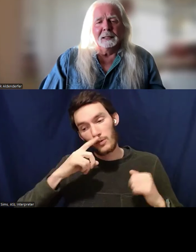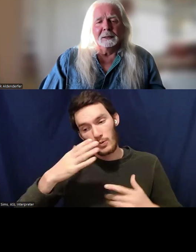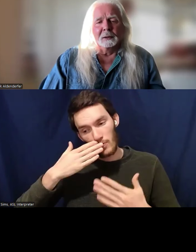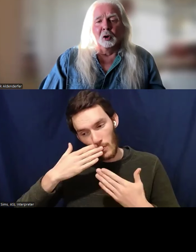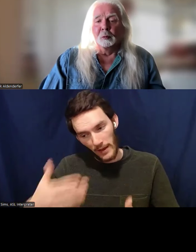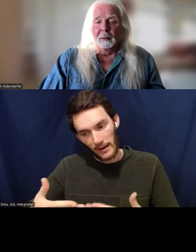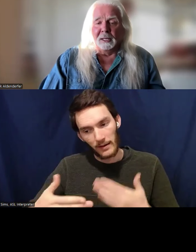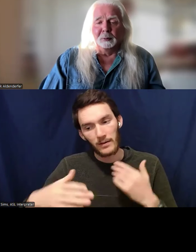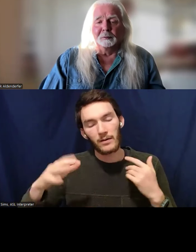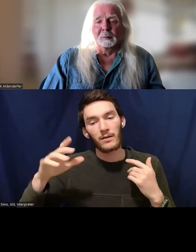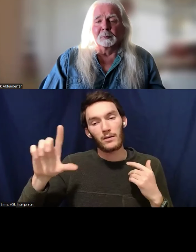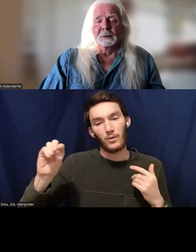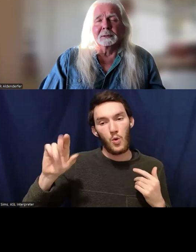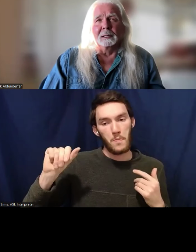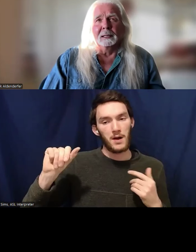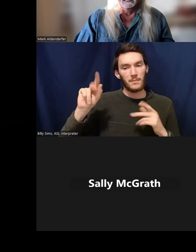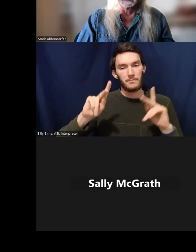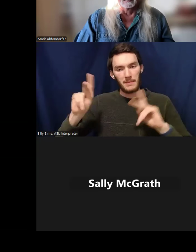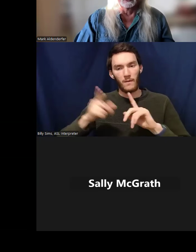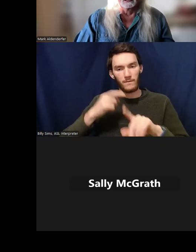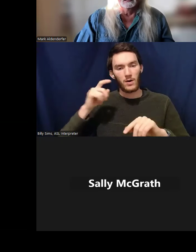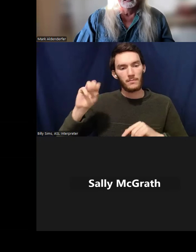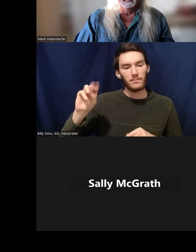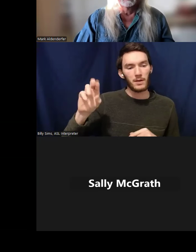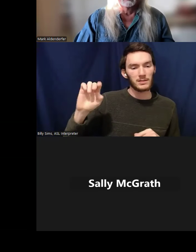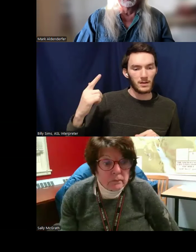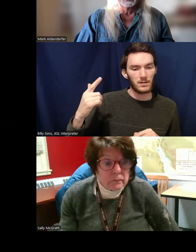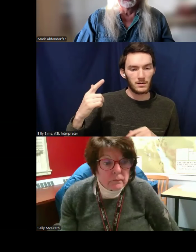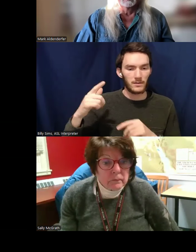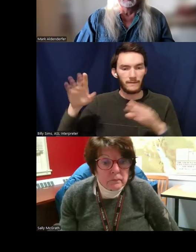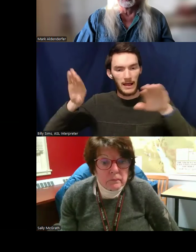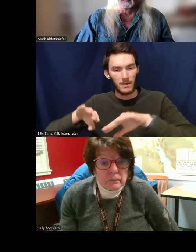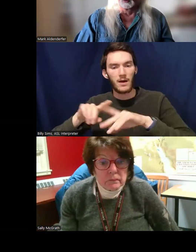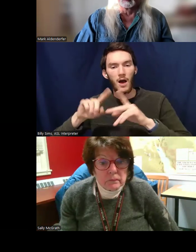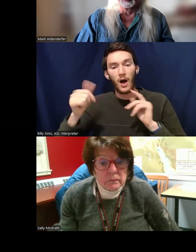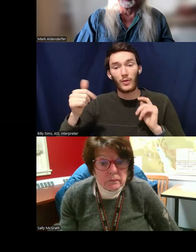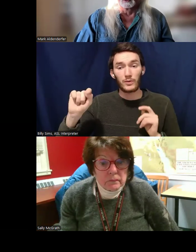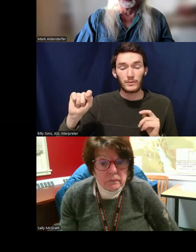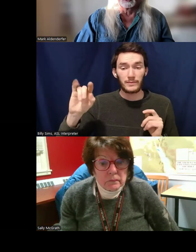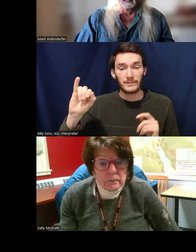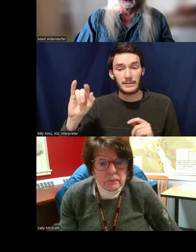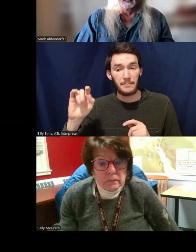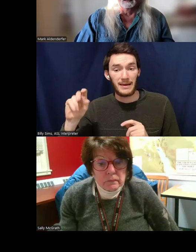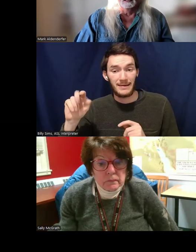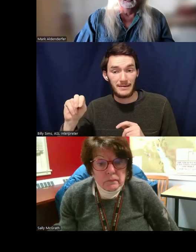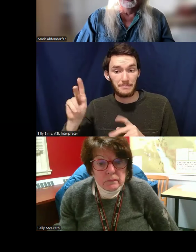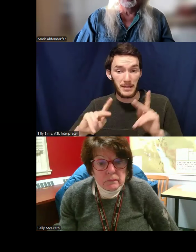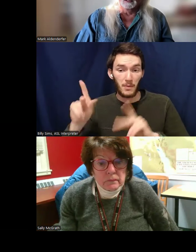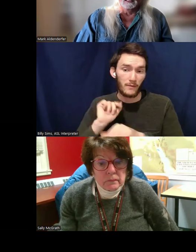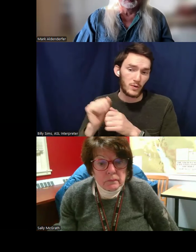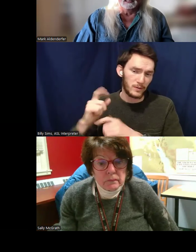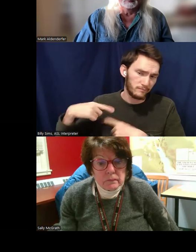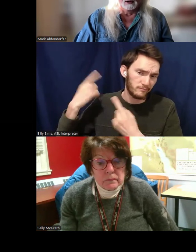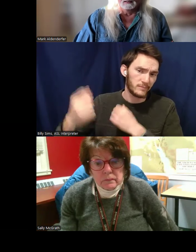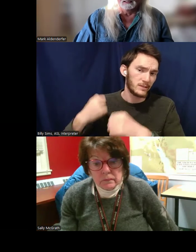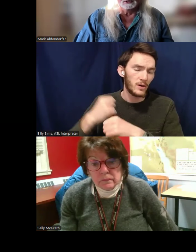the Loba people from Upper Mustang at Samsung and from other Tibetan peoples I've worked with over the course of my career, as well